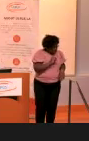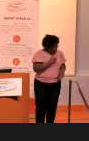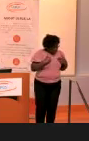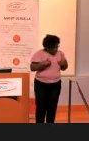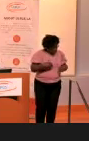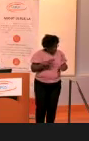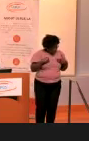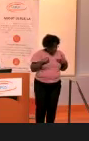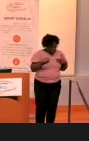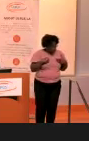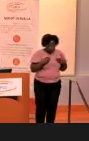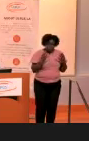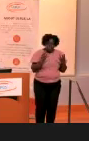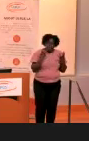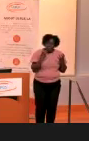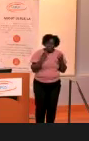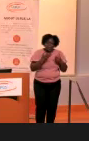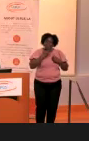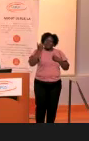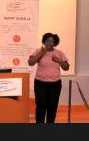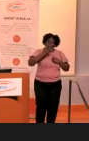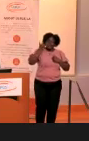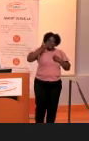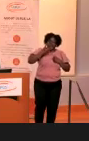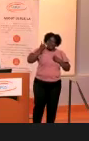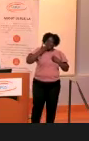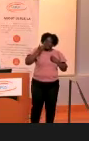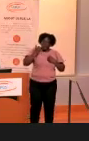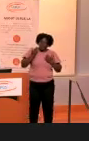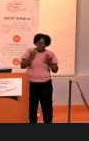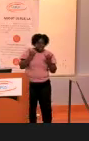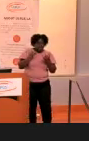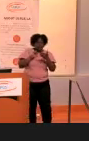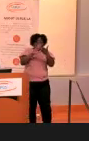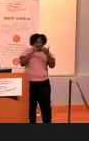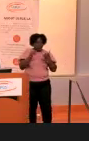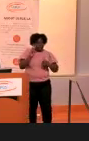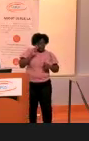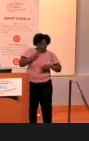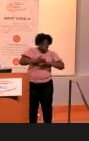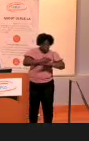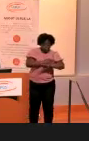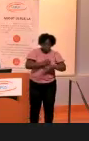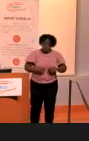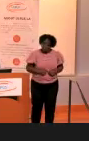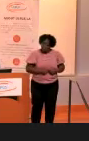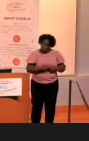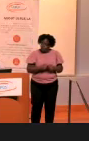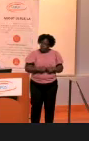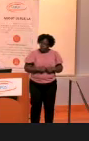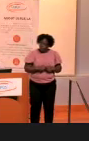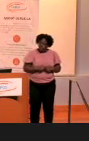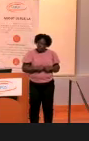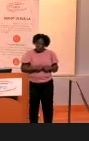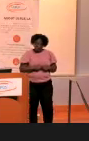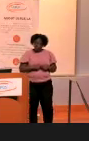have some new approaches that looked like there was an improvement upon that strategy. Some of